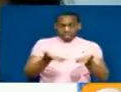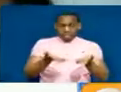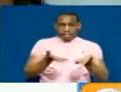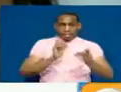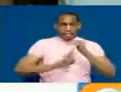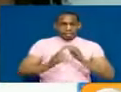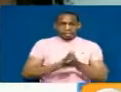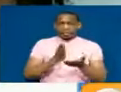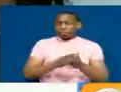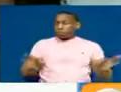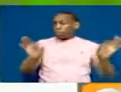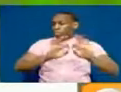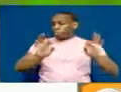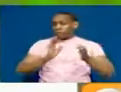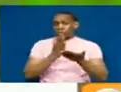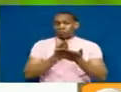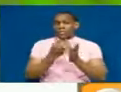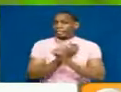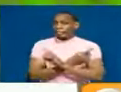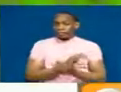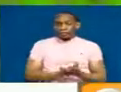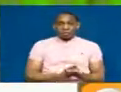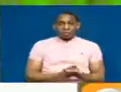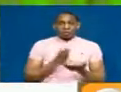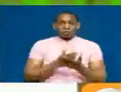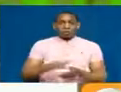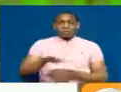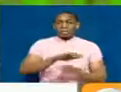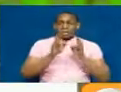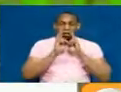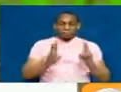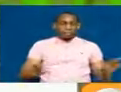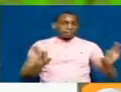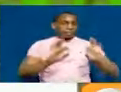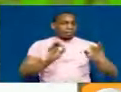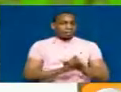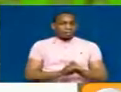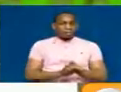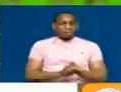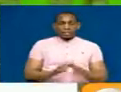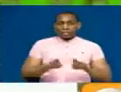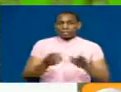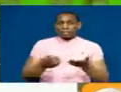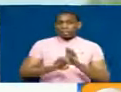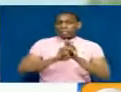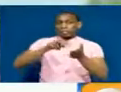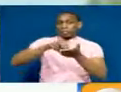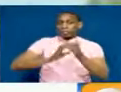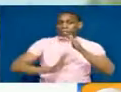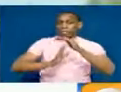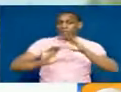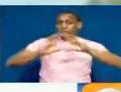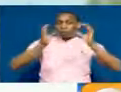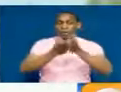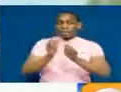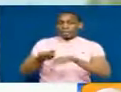right now is out of this world. It's the most serene place I've ever been to. It's like you're standing on top of the world. As we